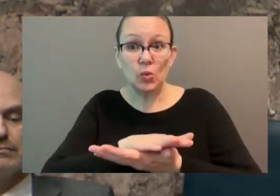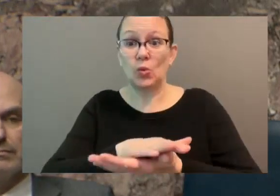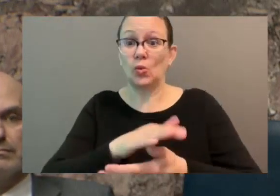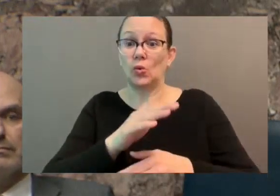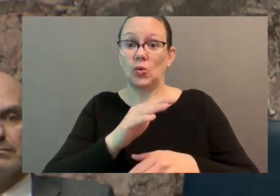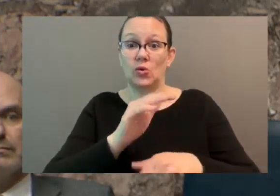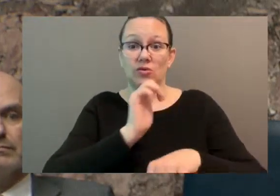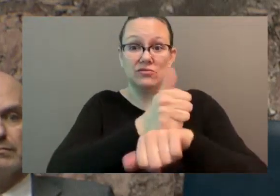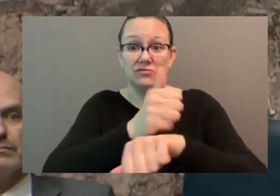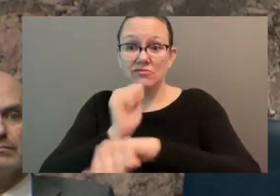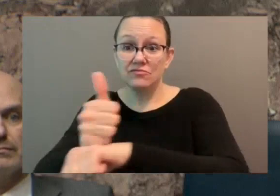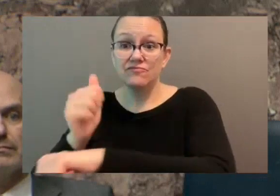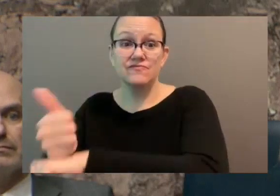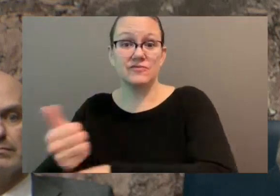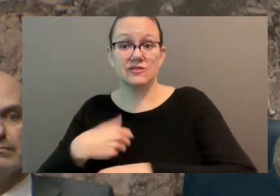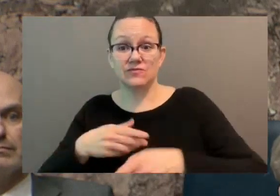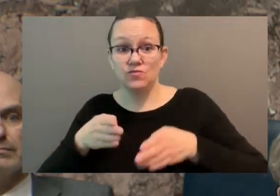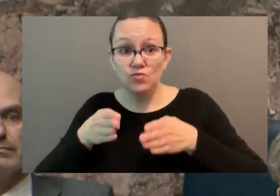inherited.